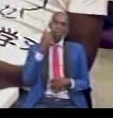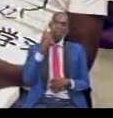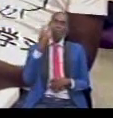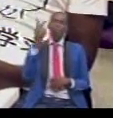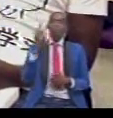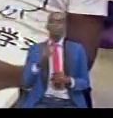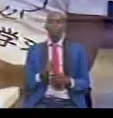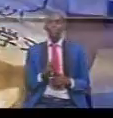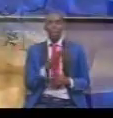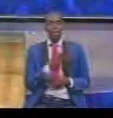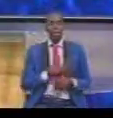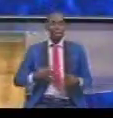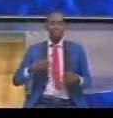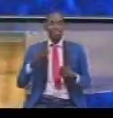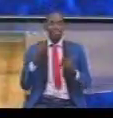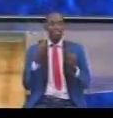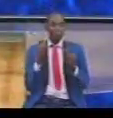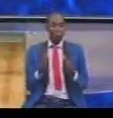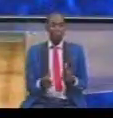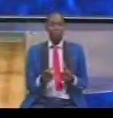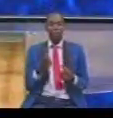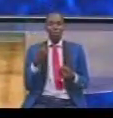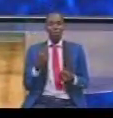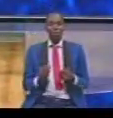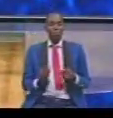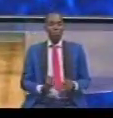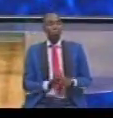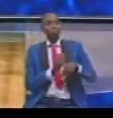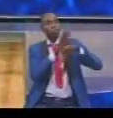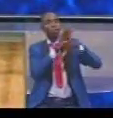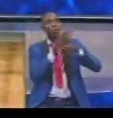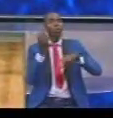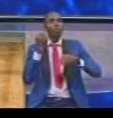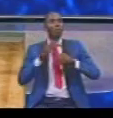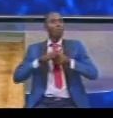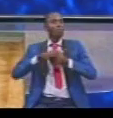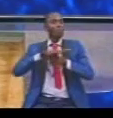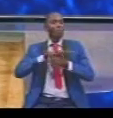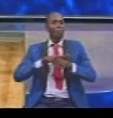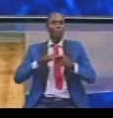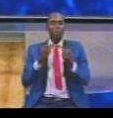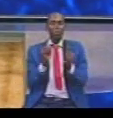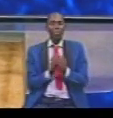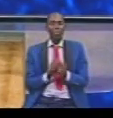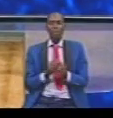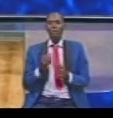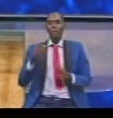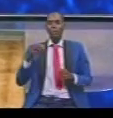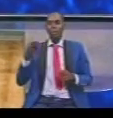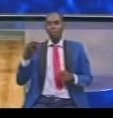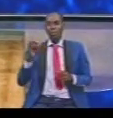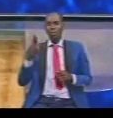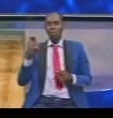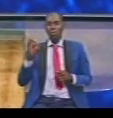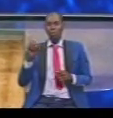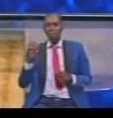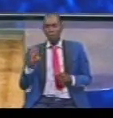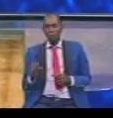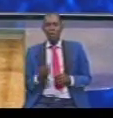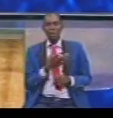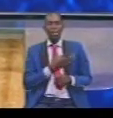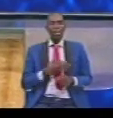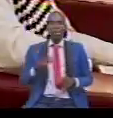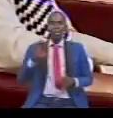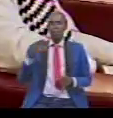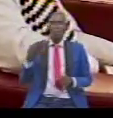And behold, the mountain was full of horses and chariots of fire round